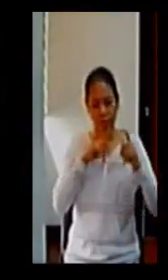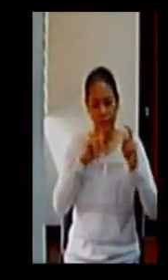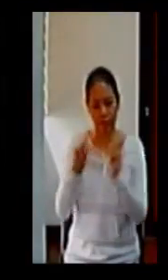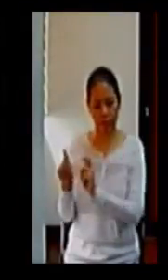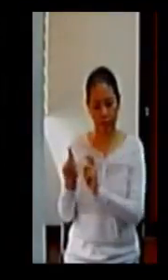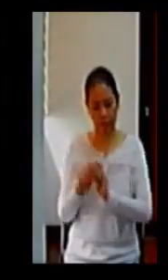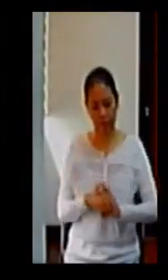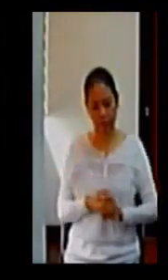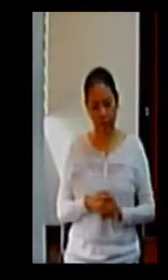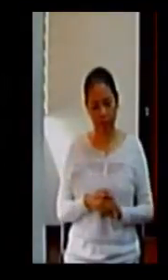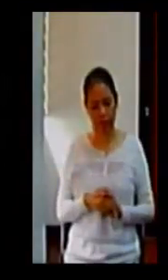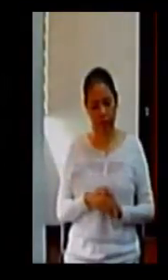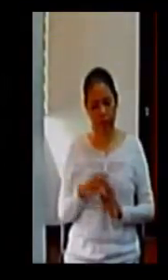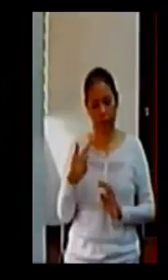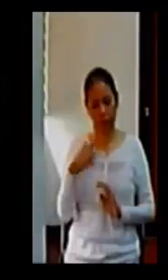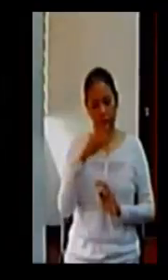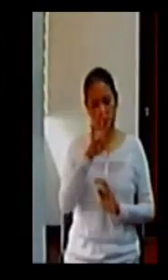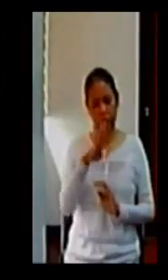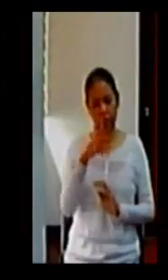dyan, yung